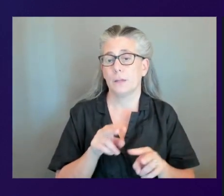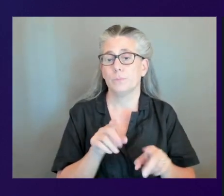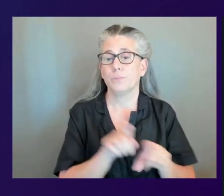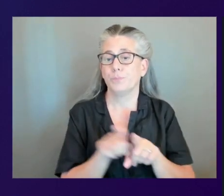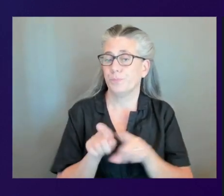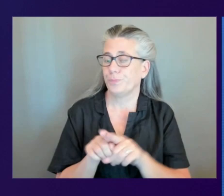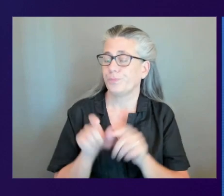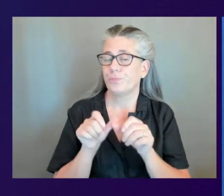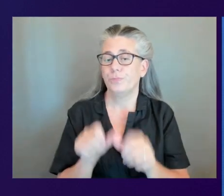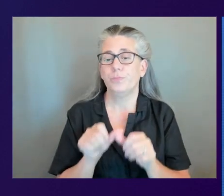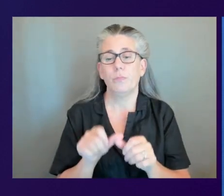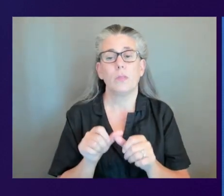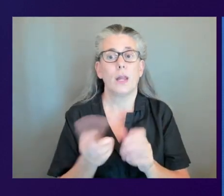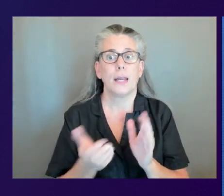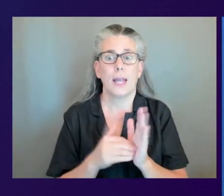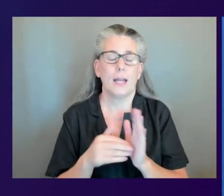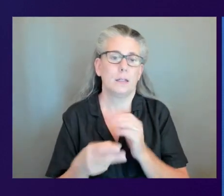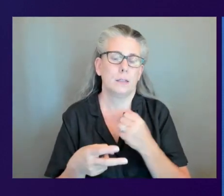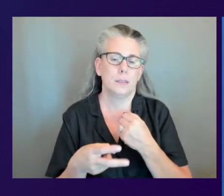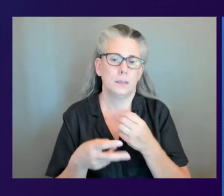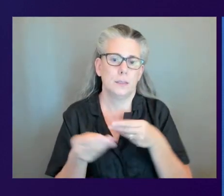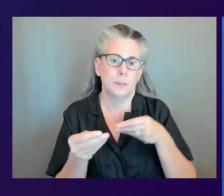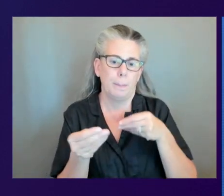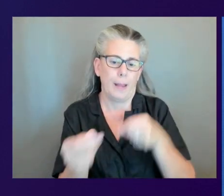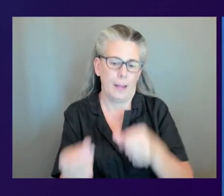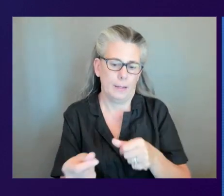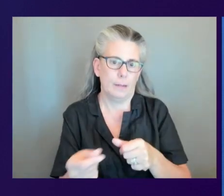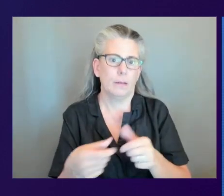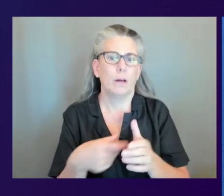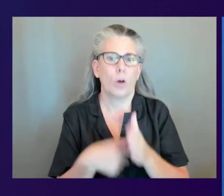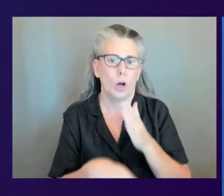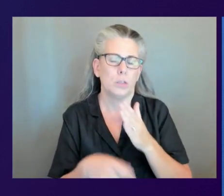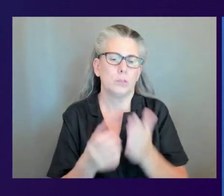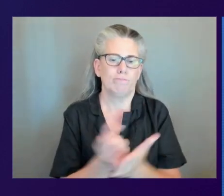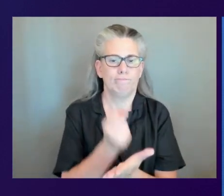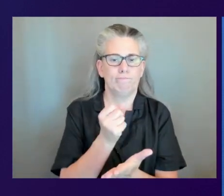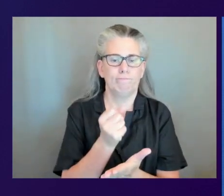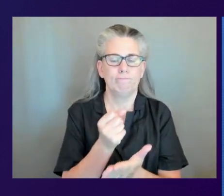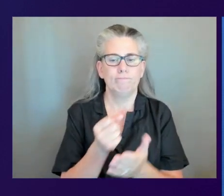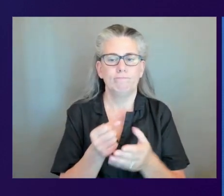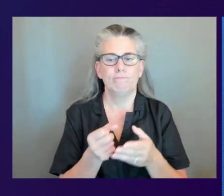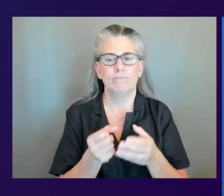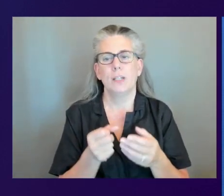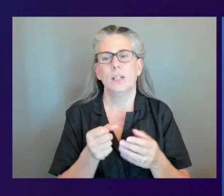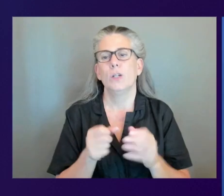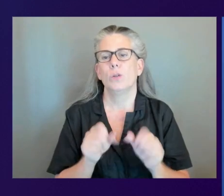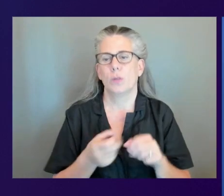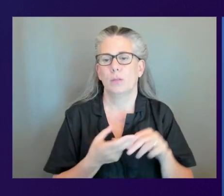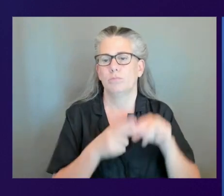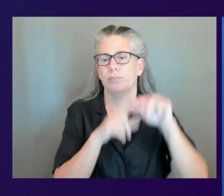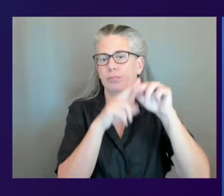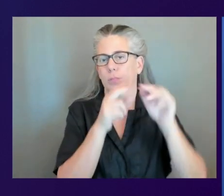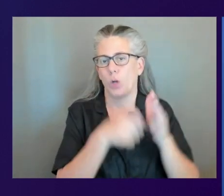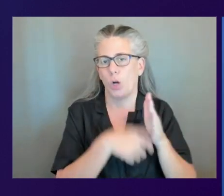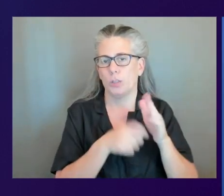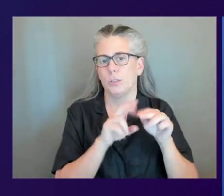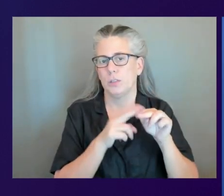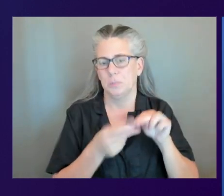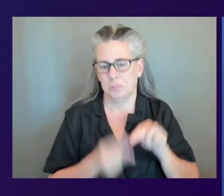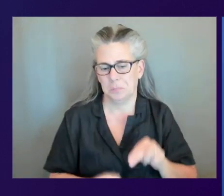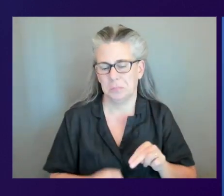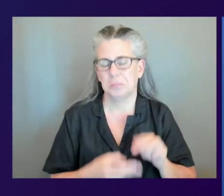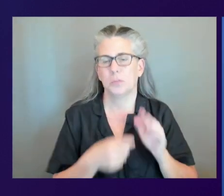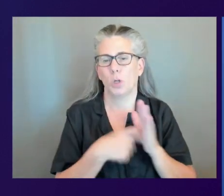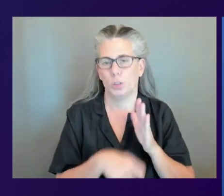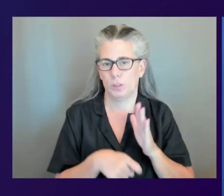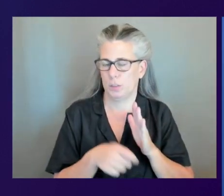You're optimizing your spending with the ability to spin up, spin down. That's applicable in migrations, but